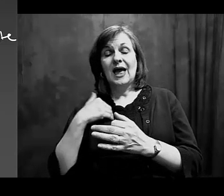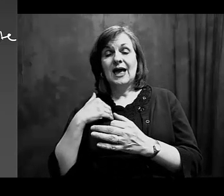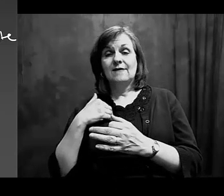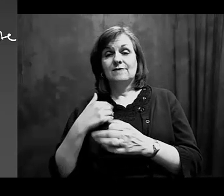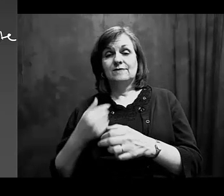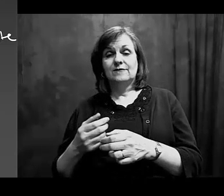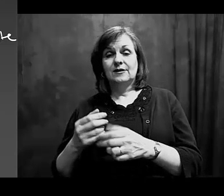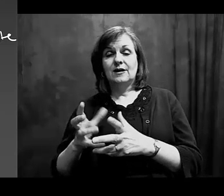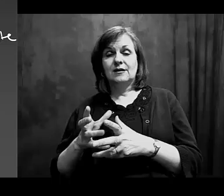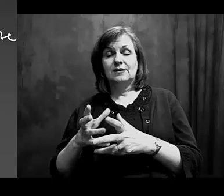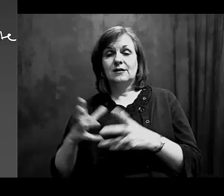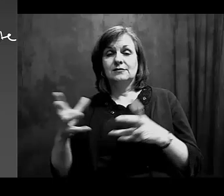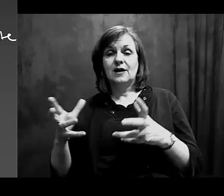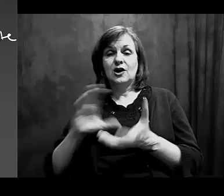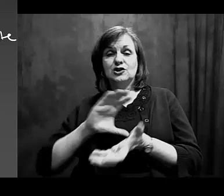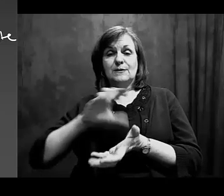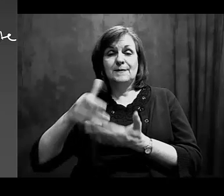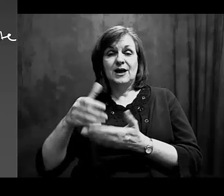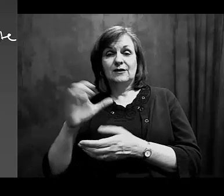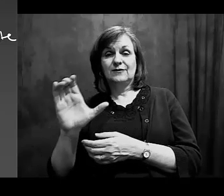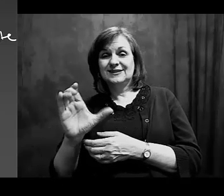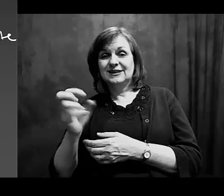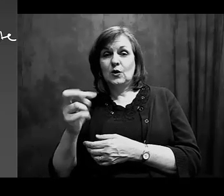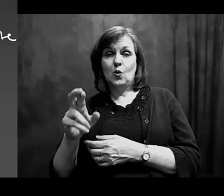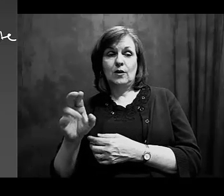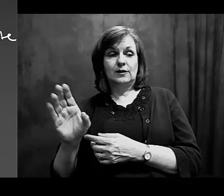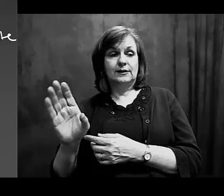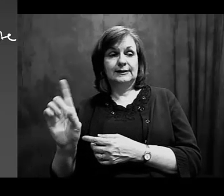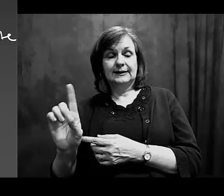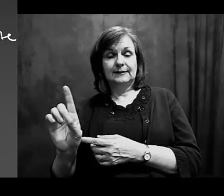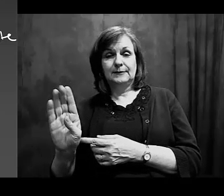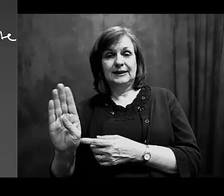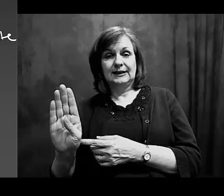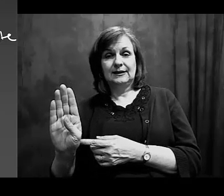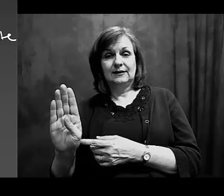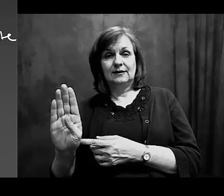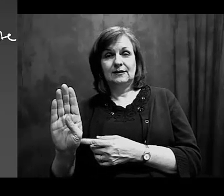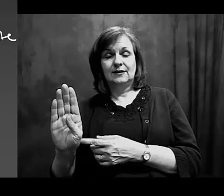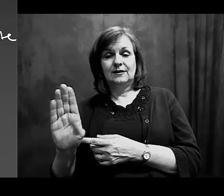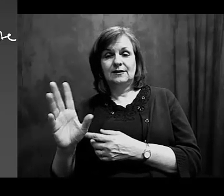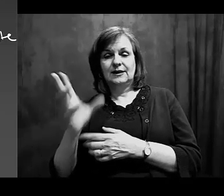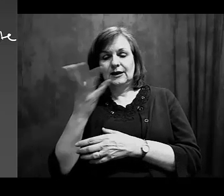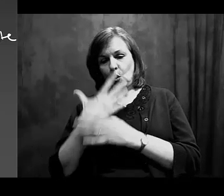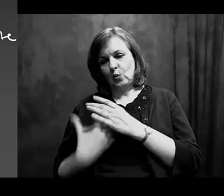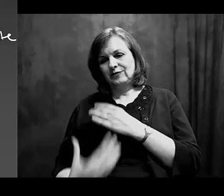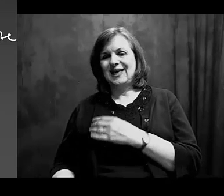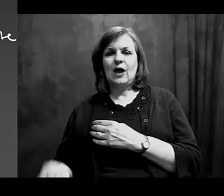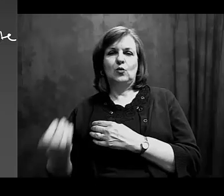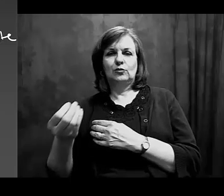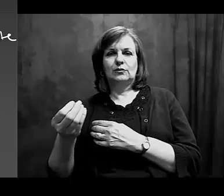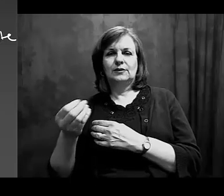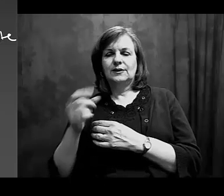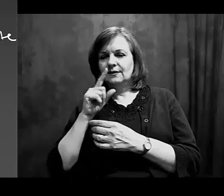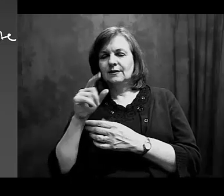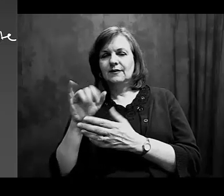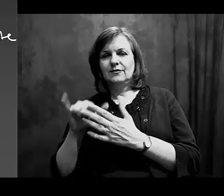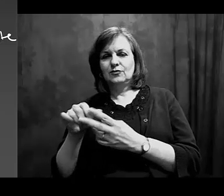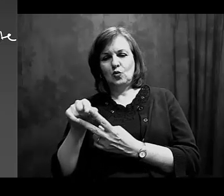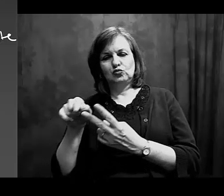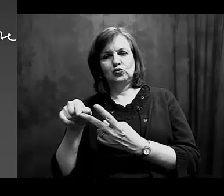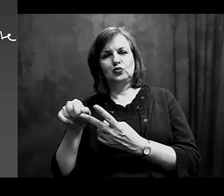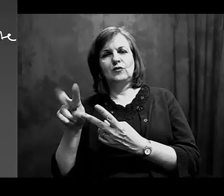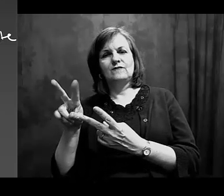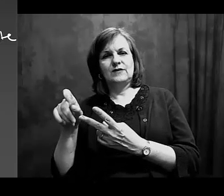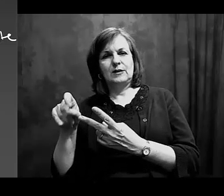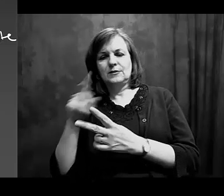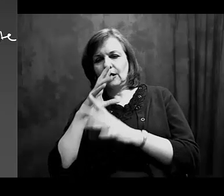have increased levels of C and B, it simply moves out with the water, so it's attracted to the water, and